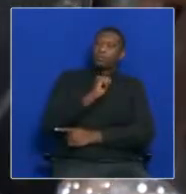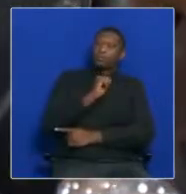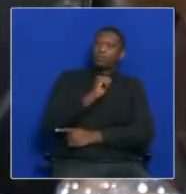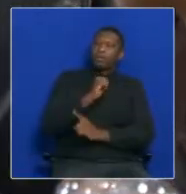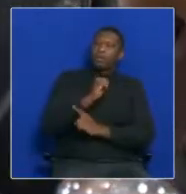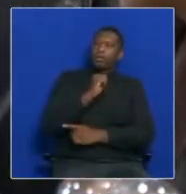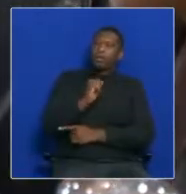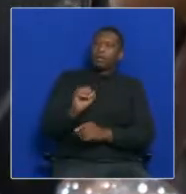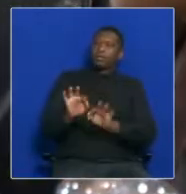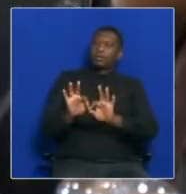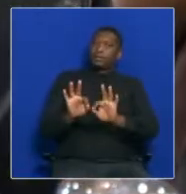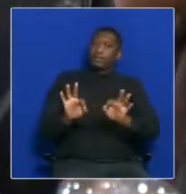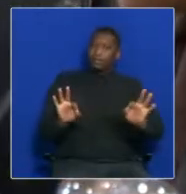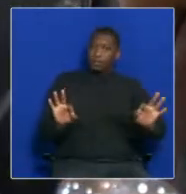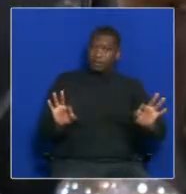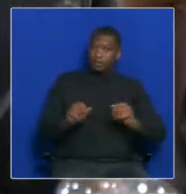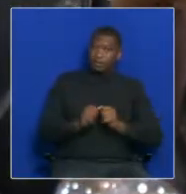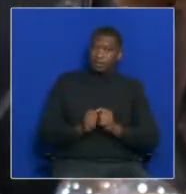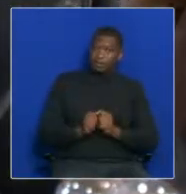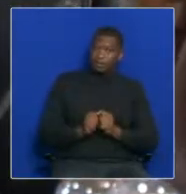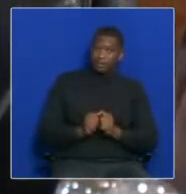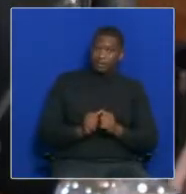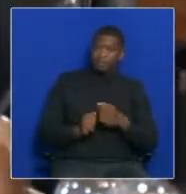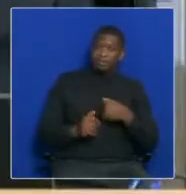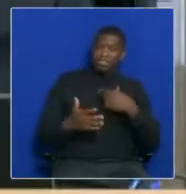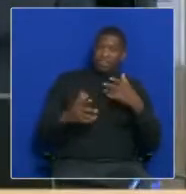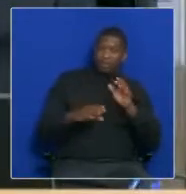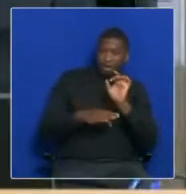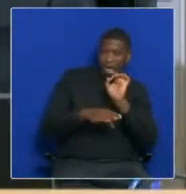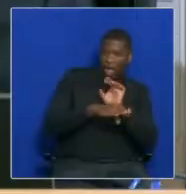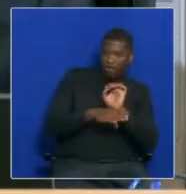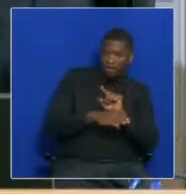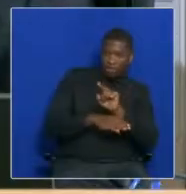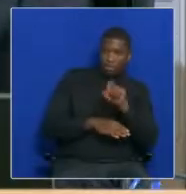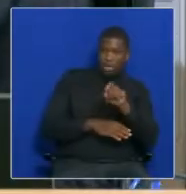sentence. I where advised her to be careful. Advised her.